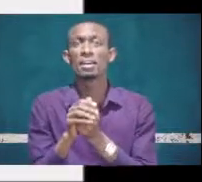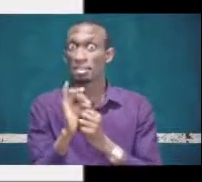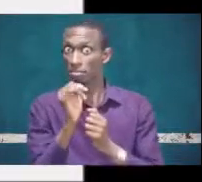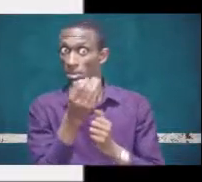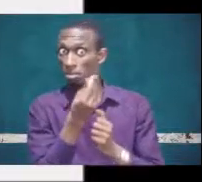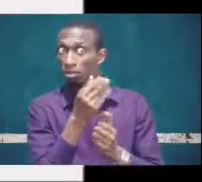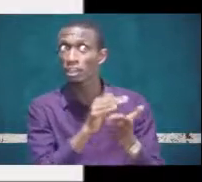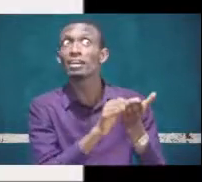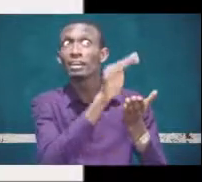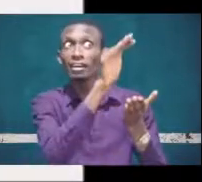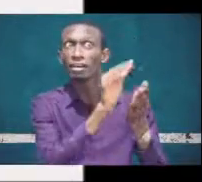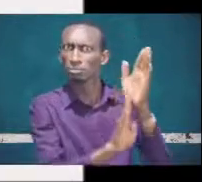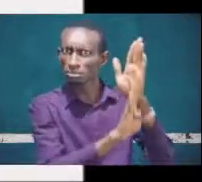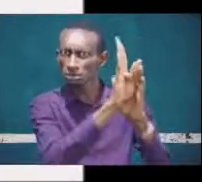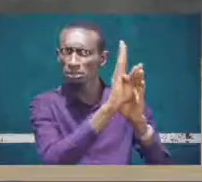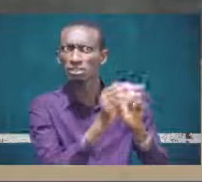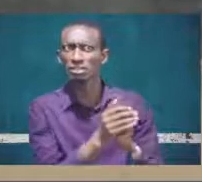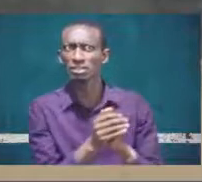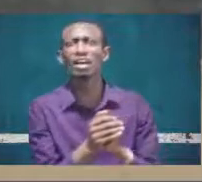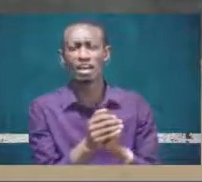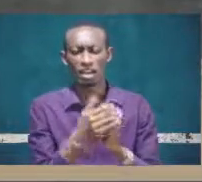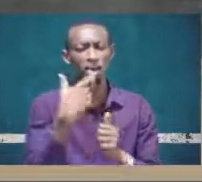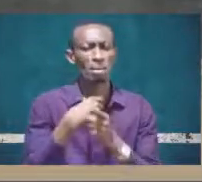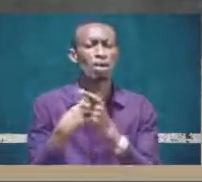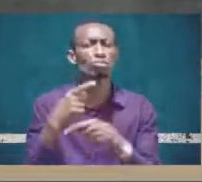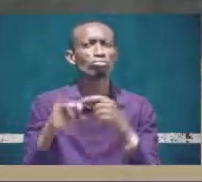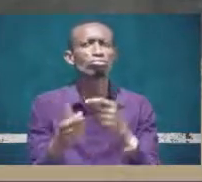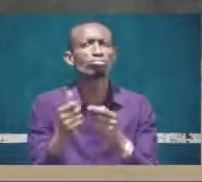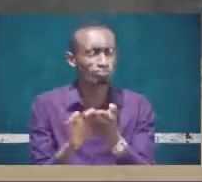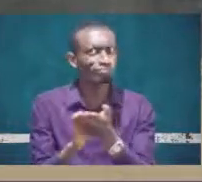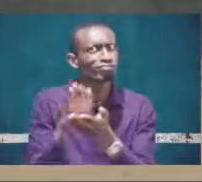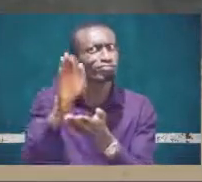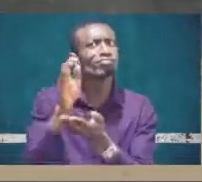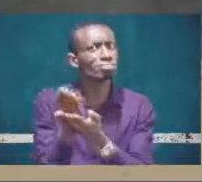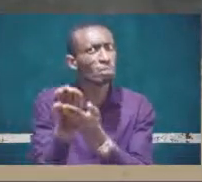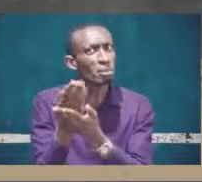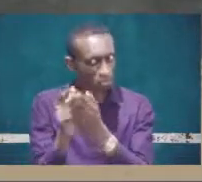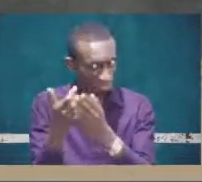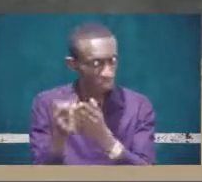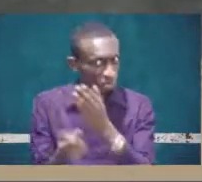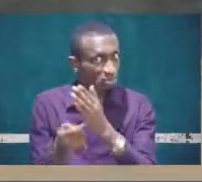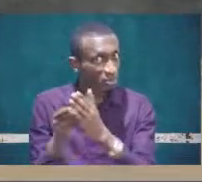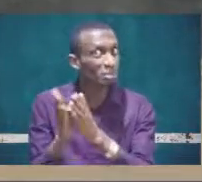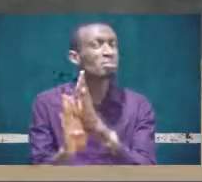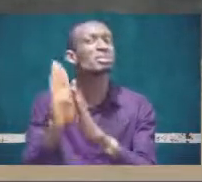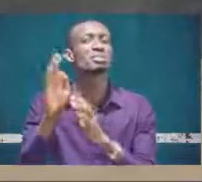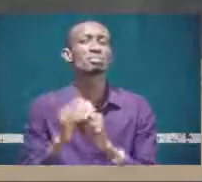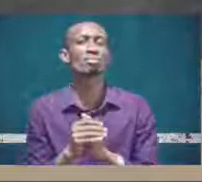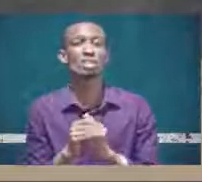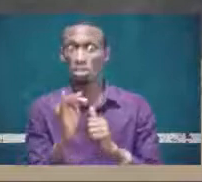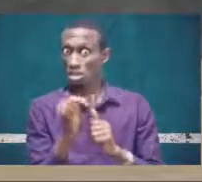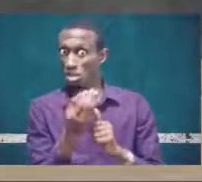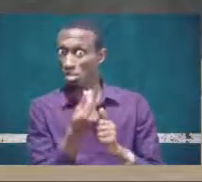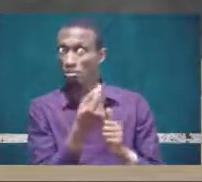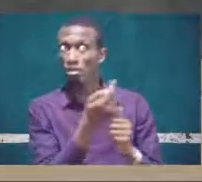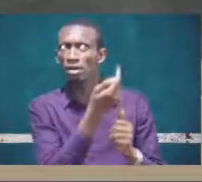The increase in price for these goods of ostentation will increase their demand. And when prices